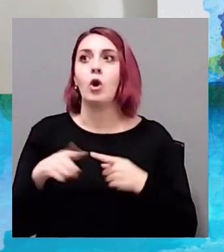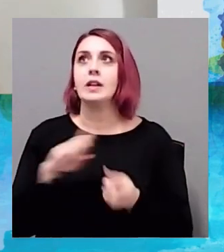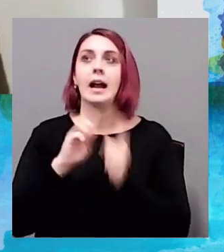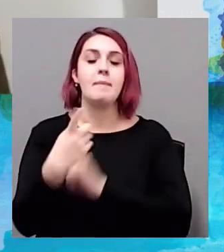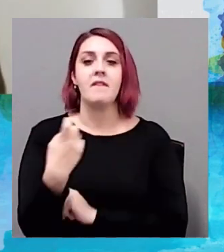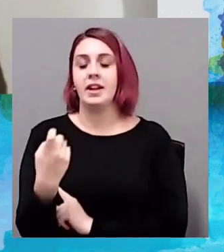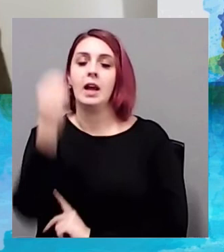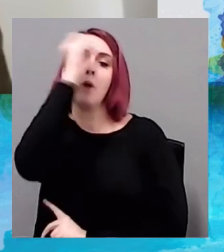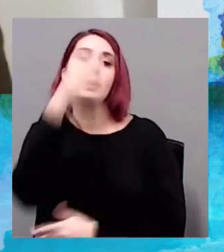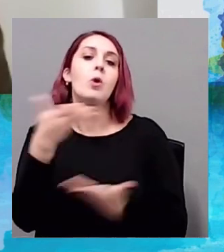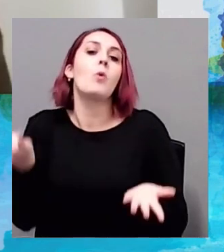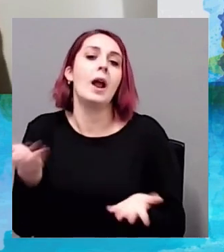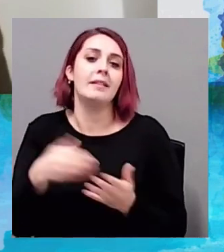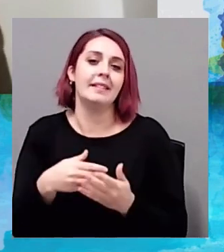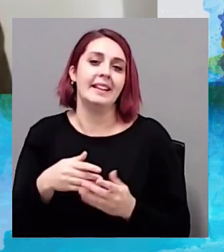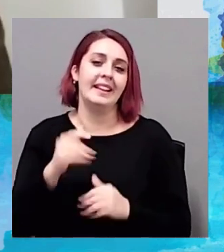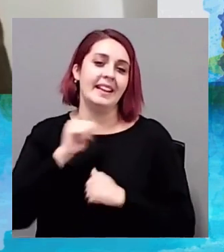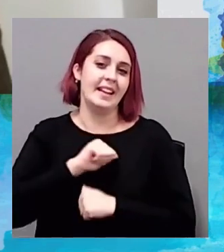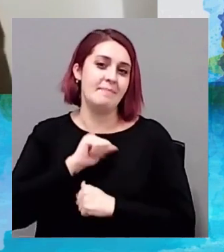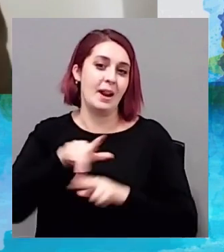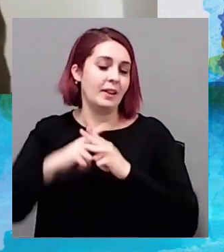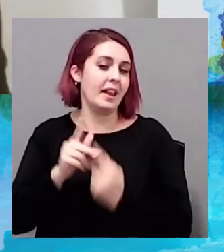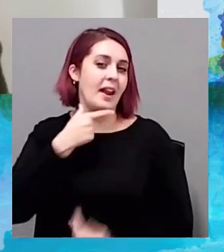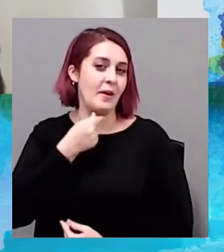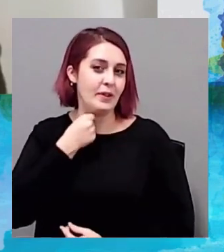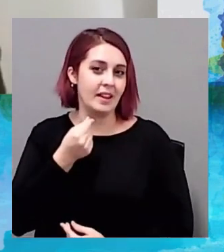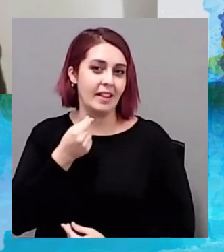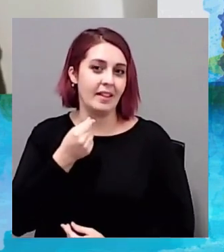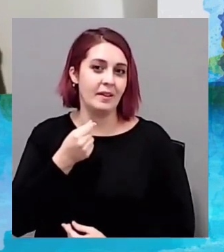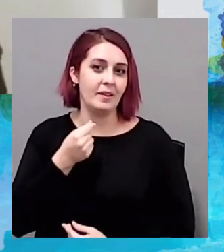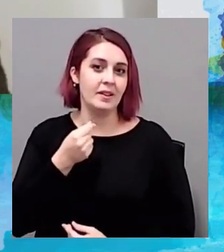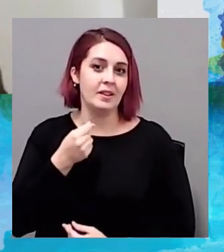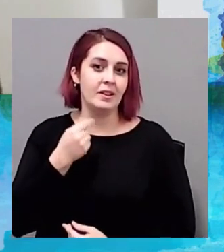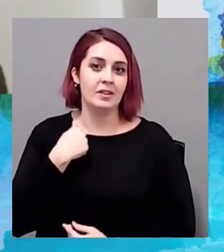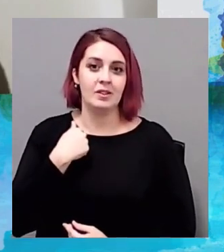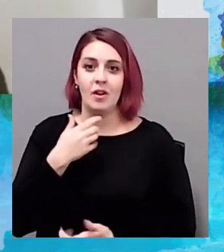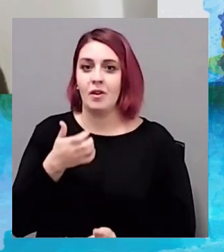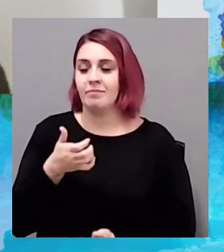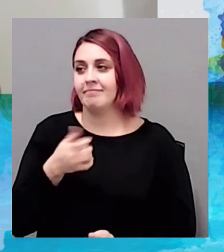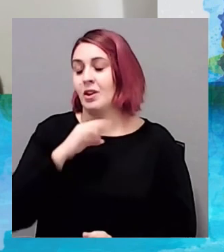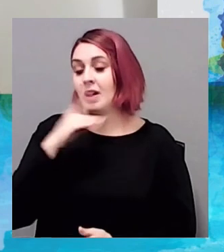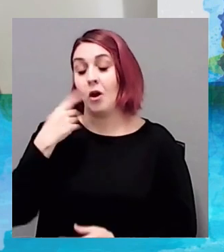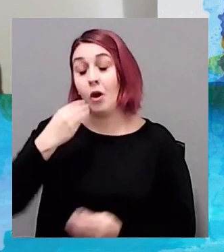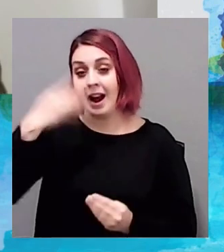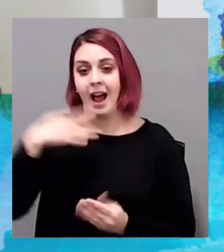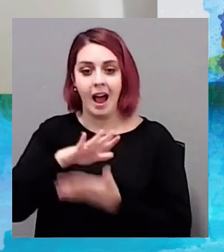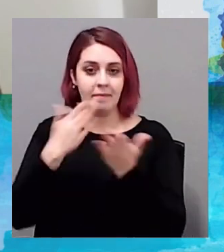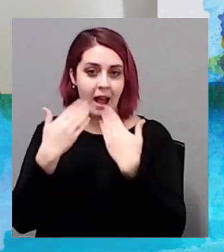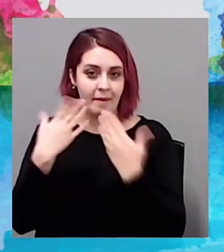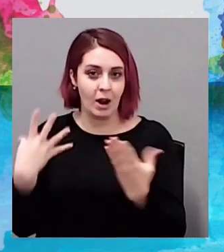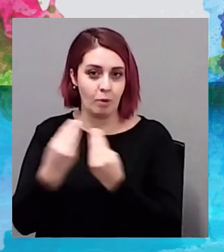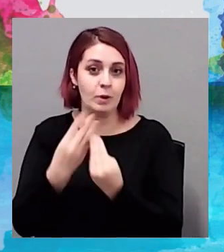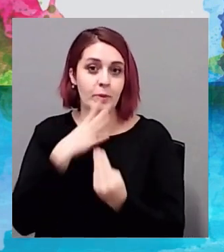things do we need to change? So I hope that you've enjoyed the workshop. I would have loved to have spoken in person with each of